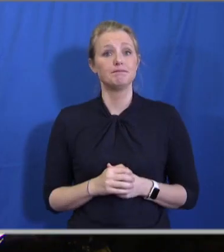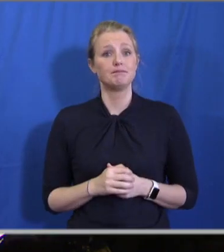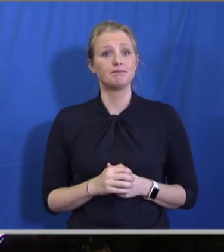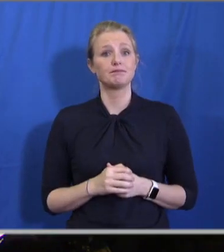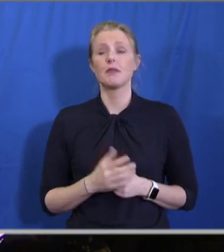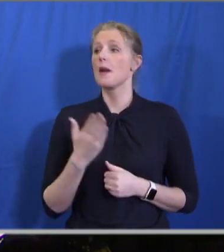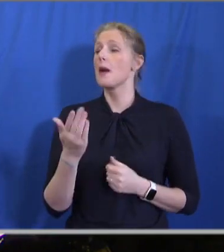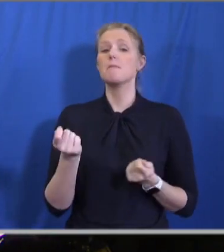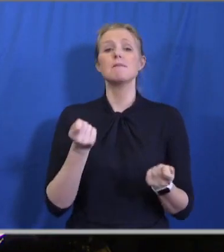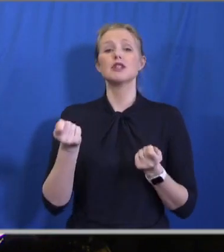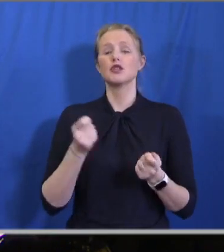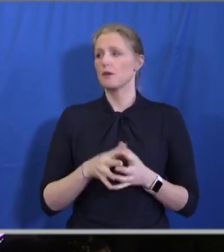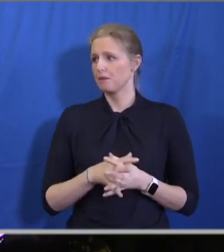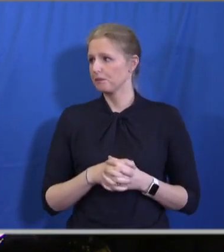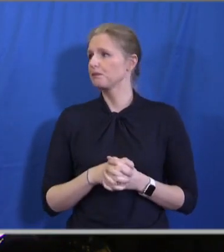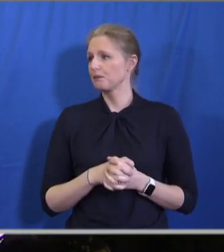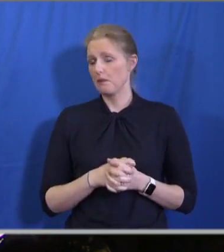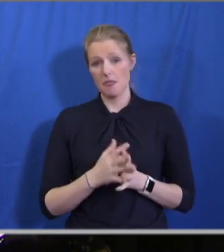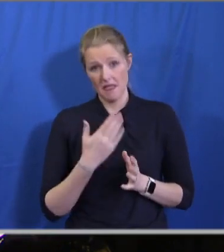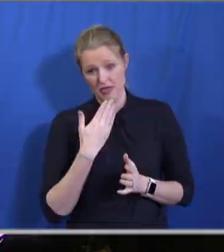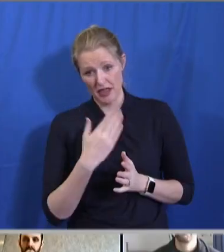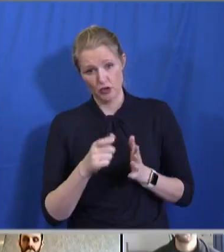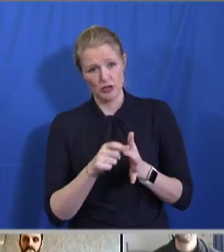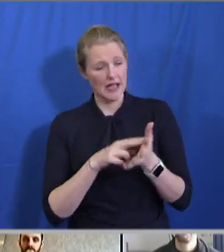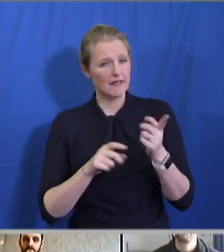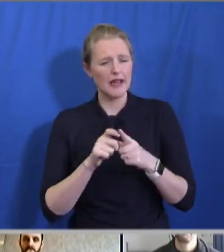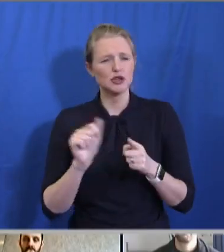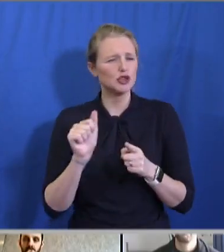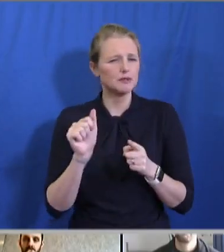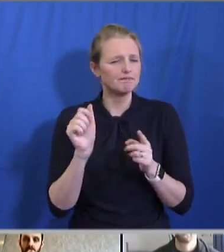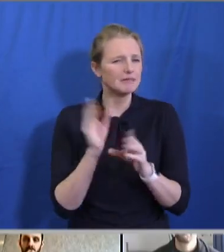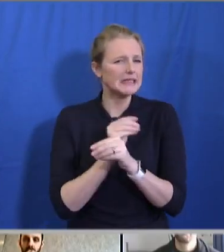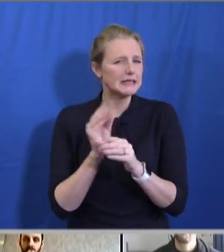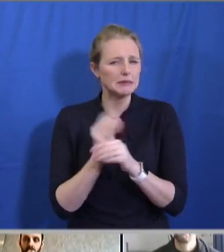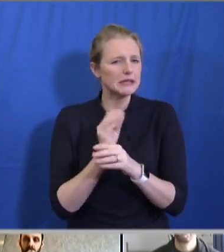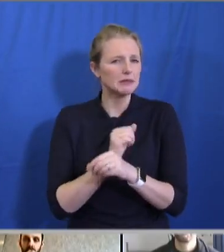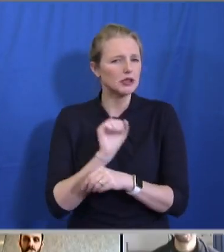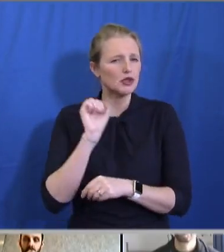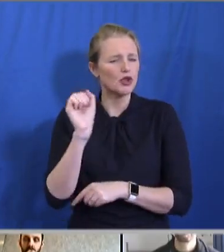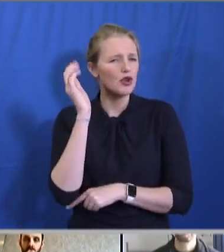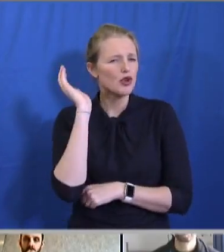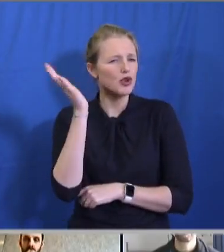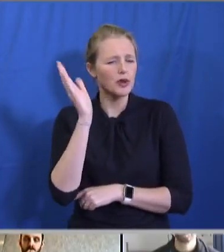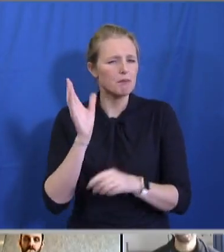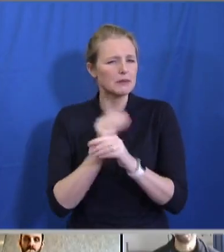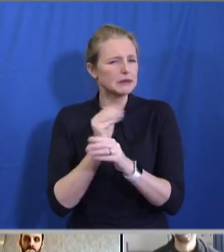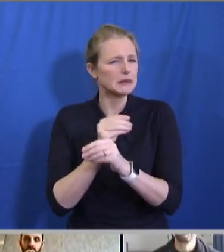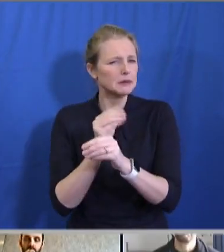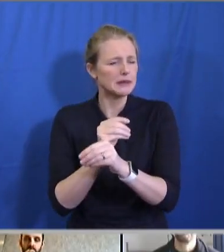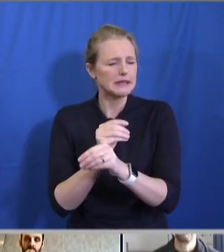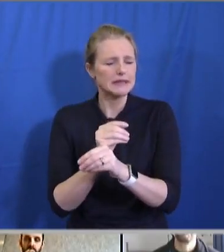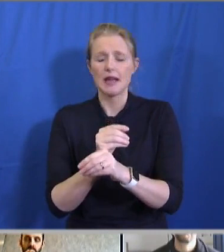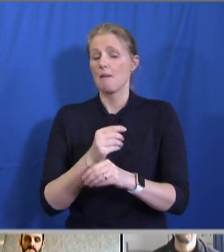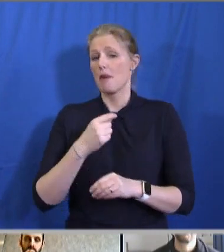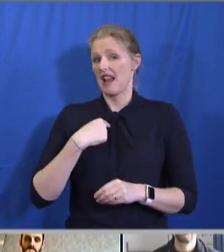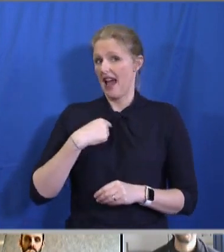Minister. Thanks, David. I had difficulty picking up some of that, Chair, unfortunately, but having engaged